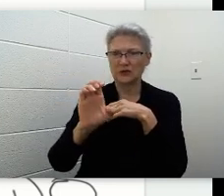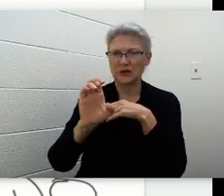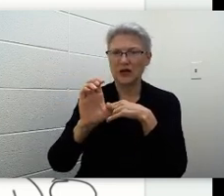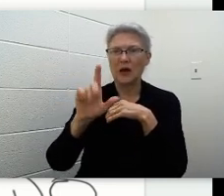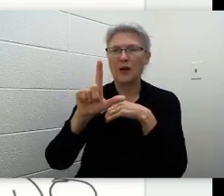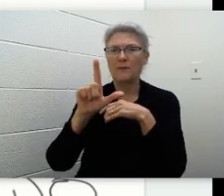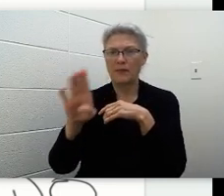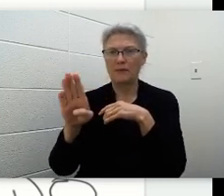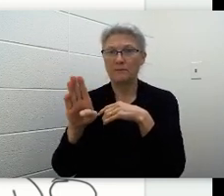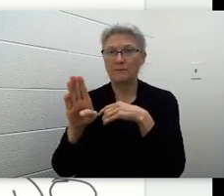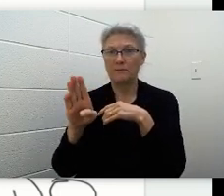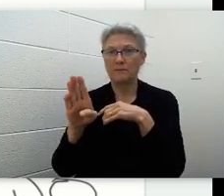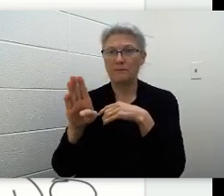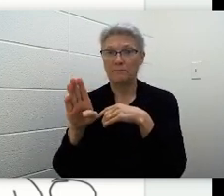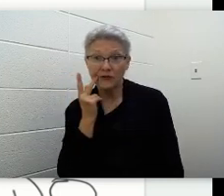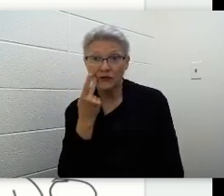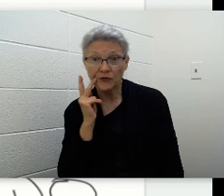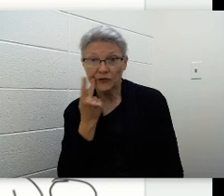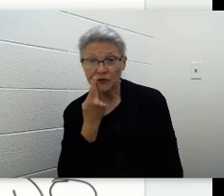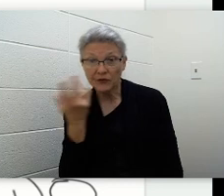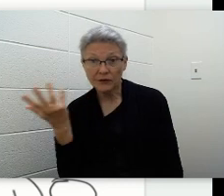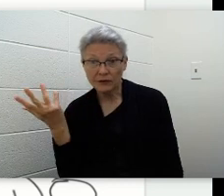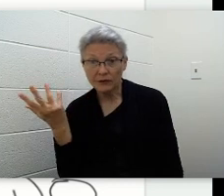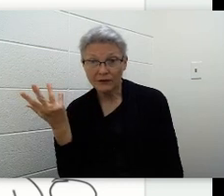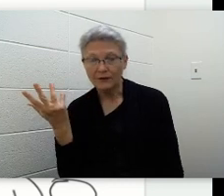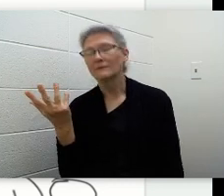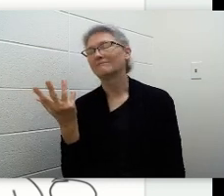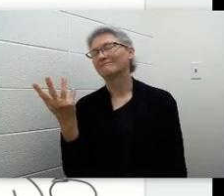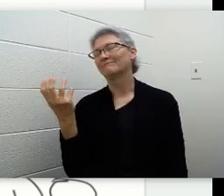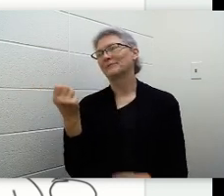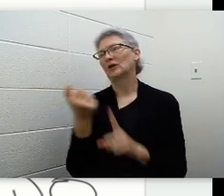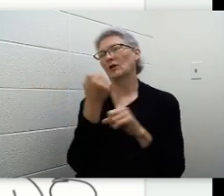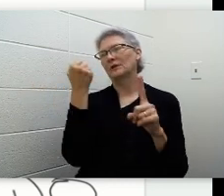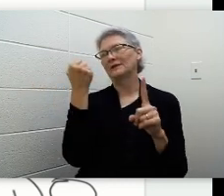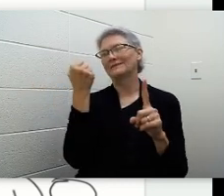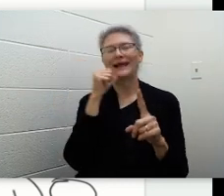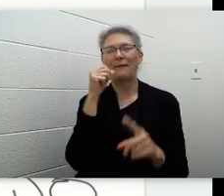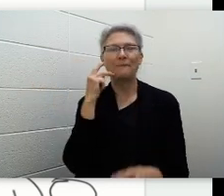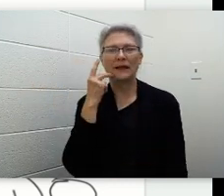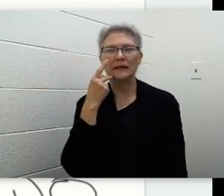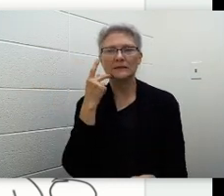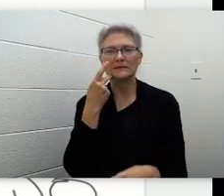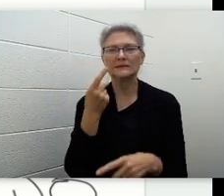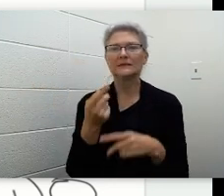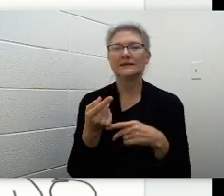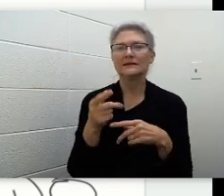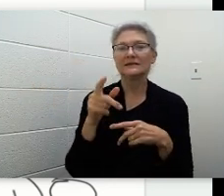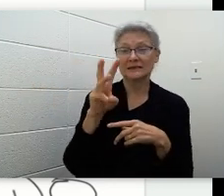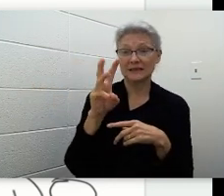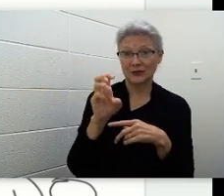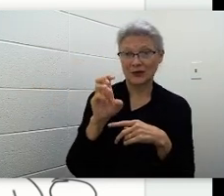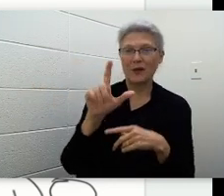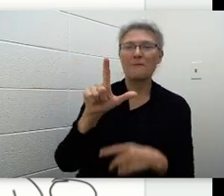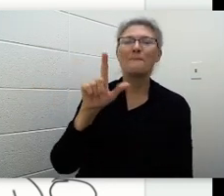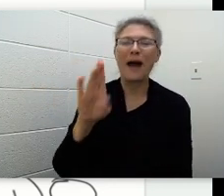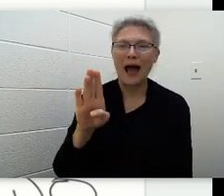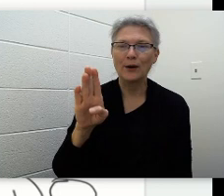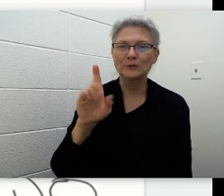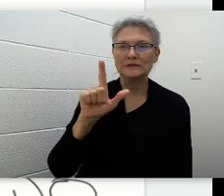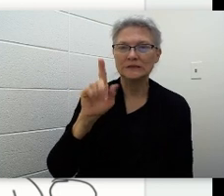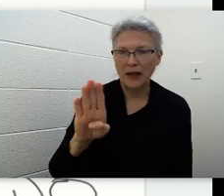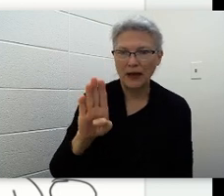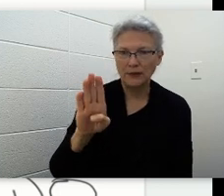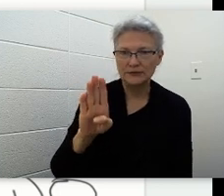600 pickles. You caught me. It's not pickles. 600 pounds. There